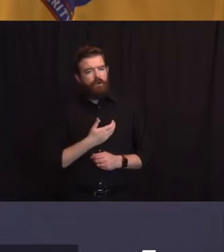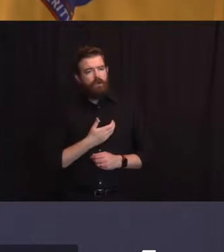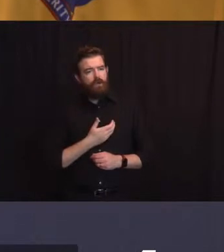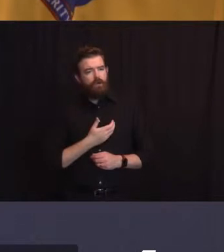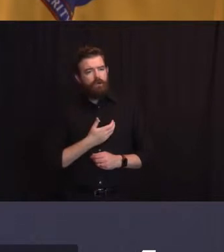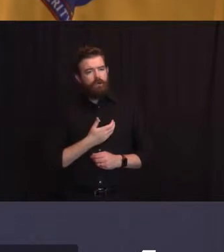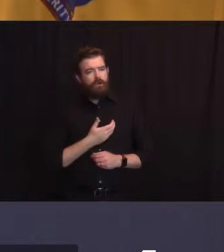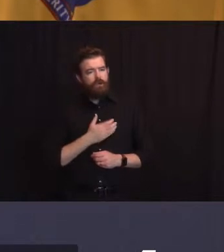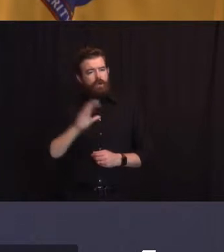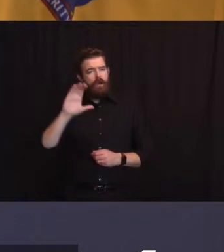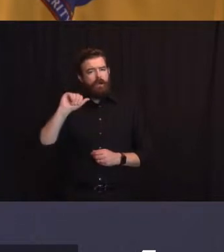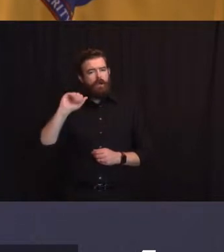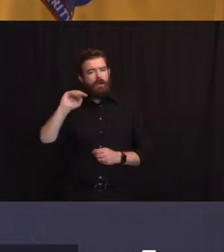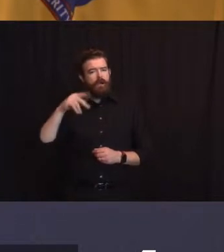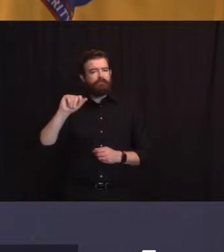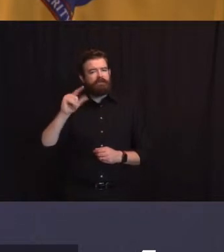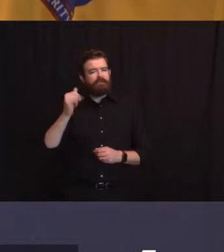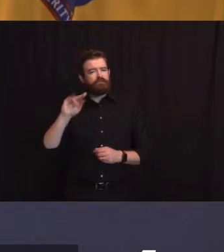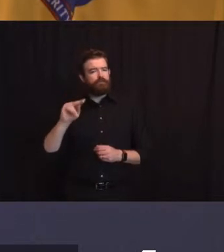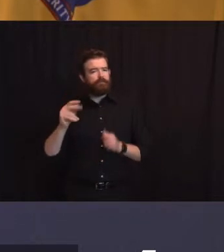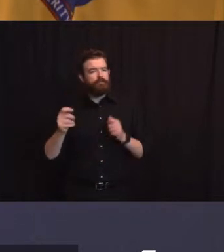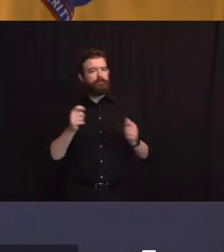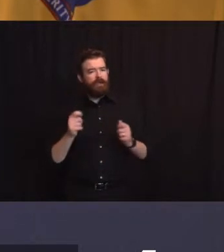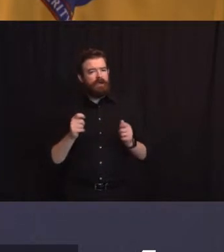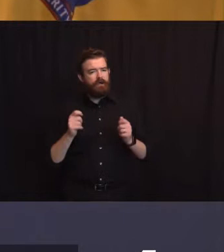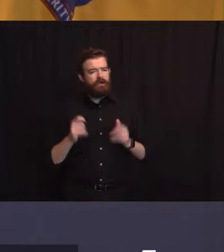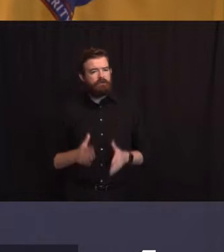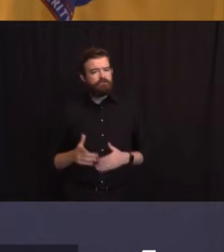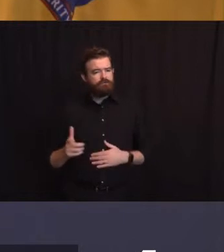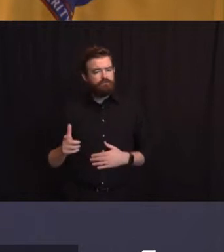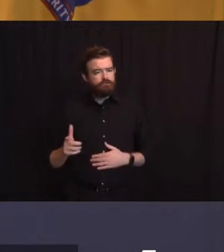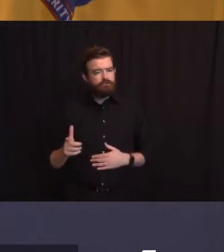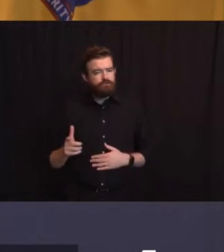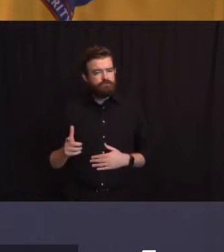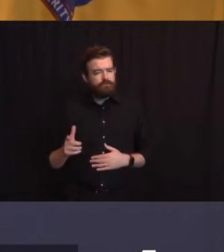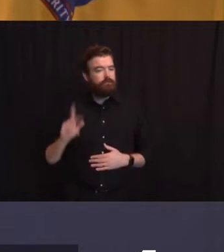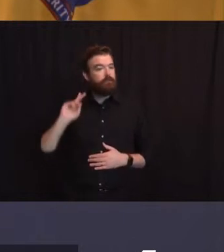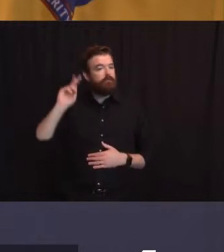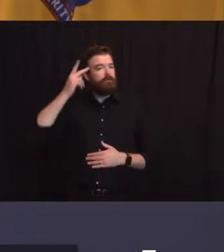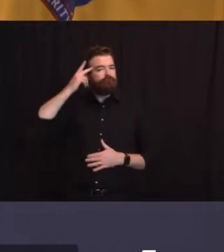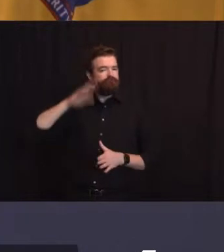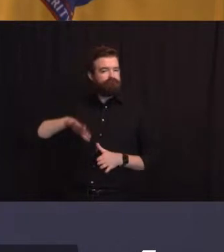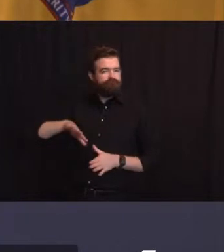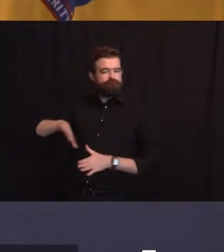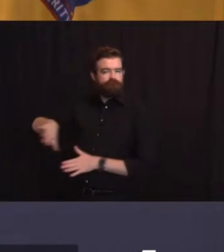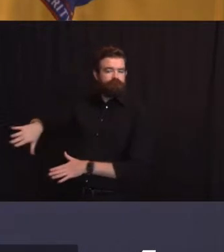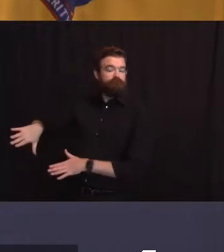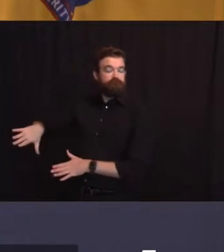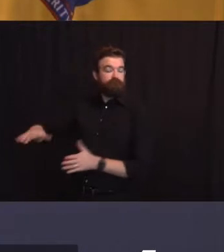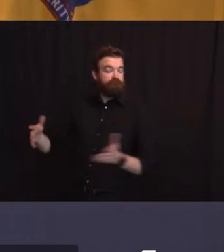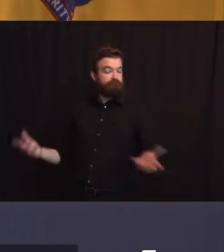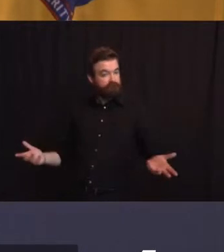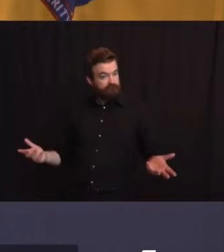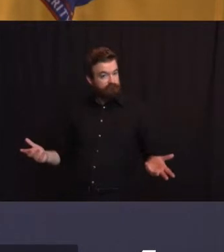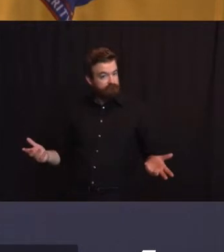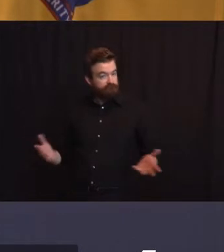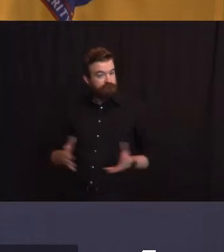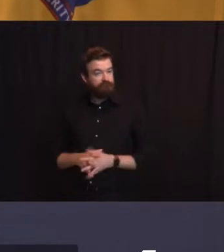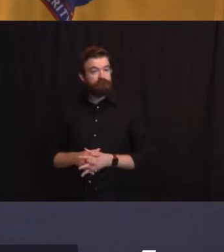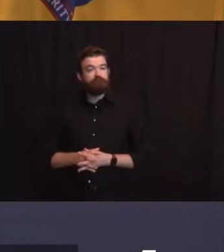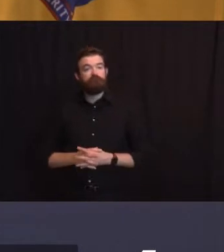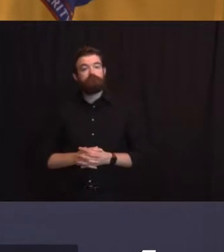It's got a really important central nervous system as it relates to